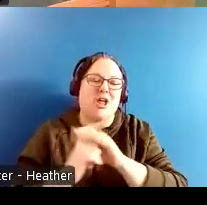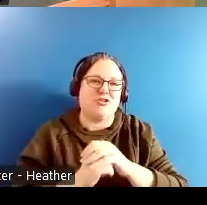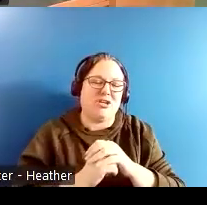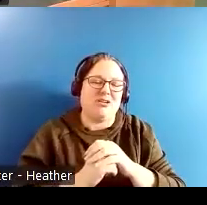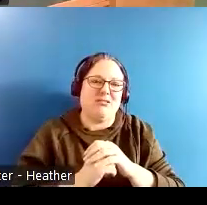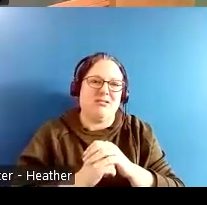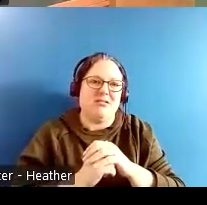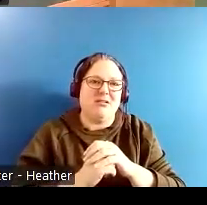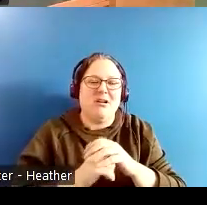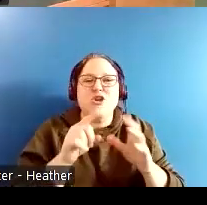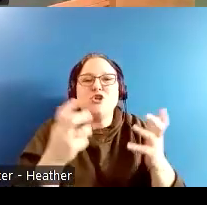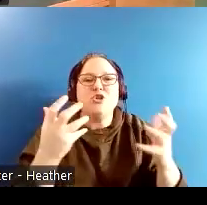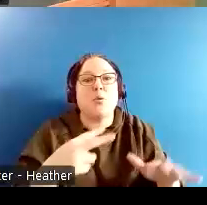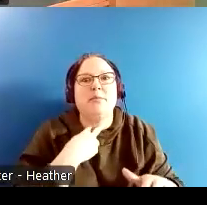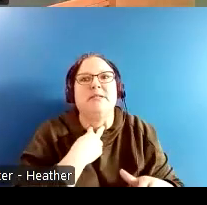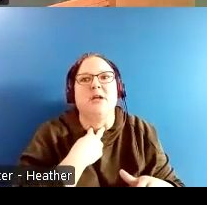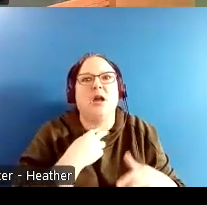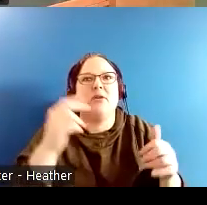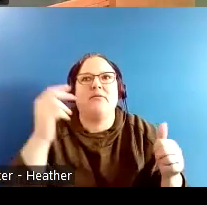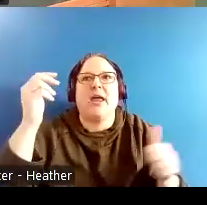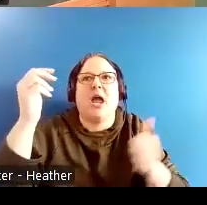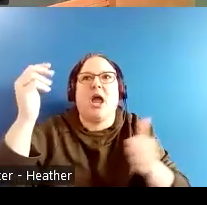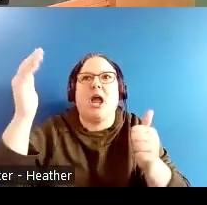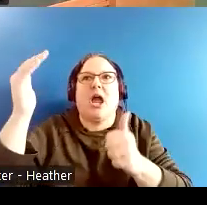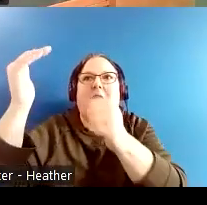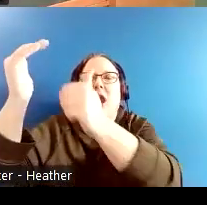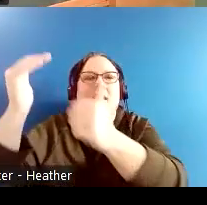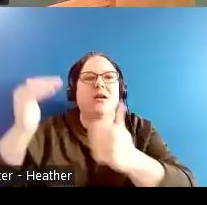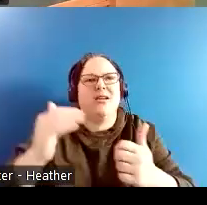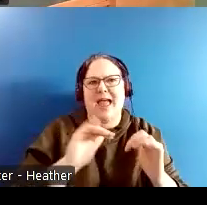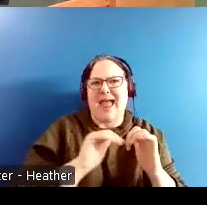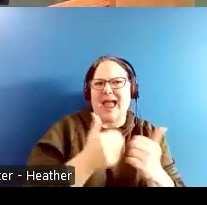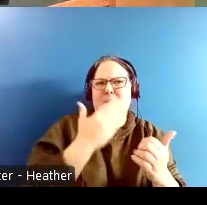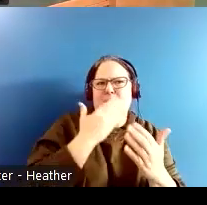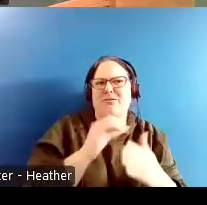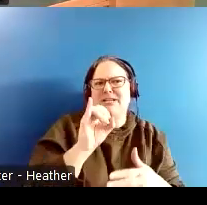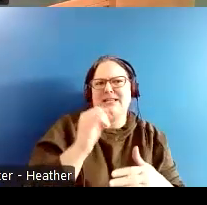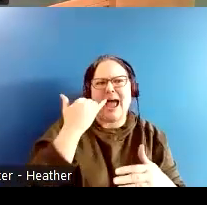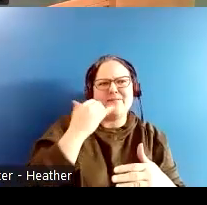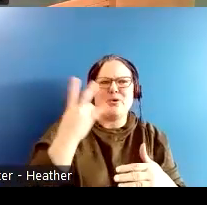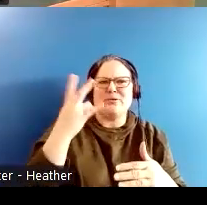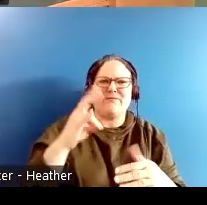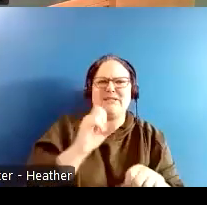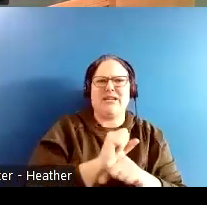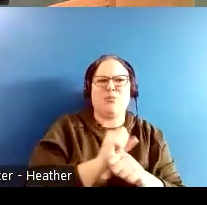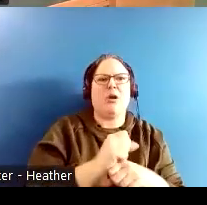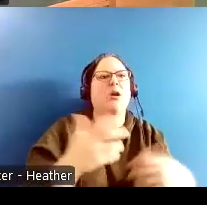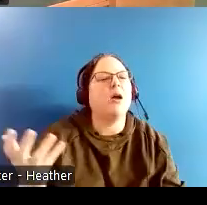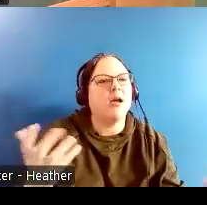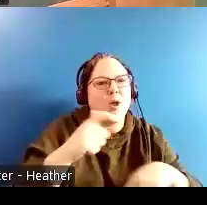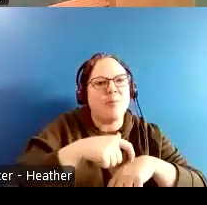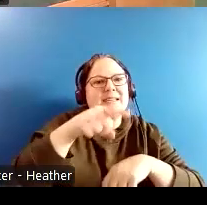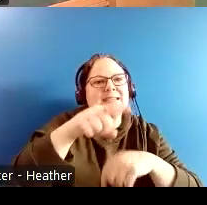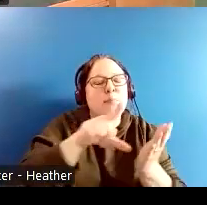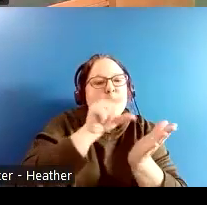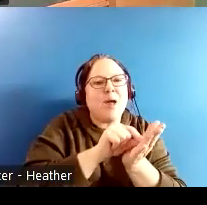into like doing what is the, how well does the iPhone 17 work for X, Y, and Z? Well, by the time you're published, you'll